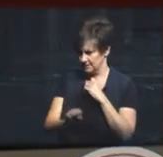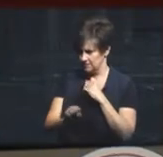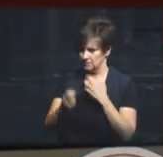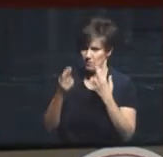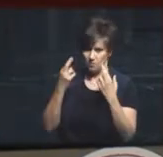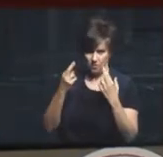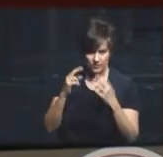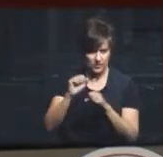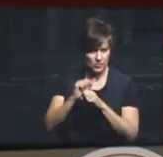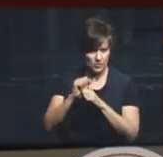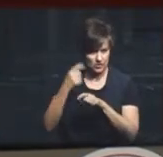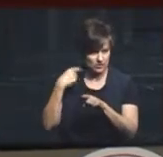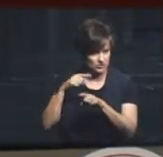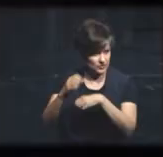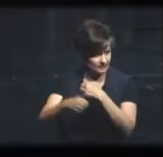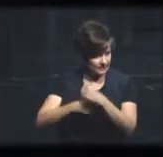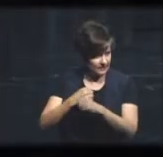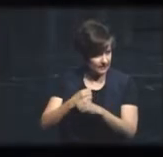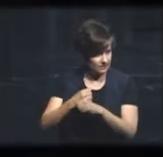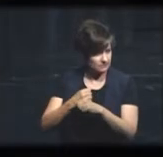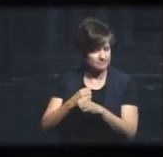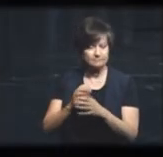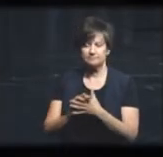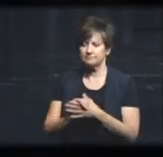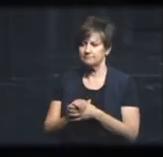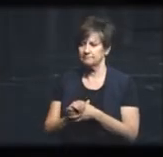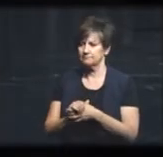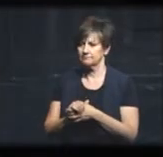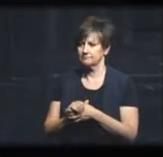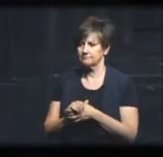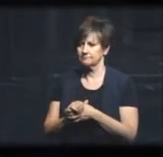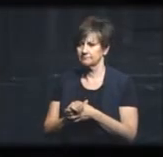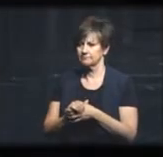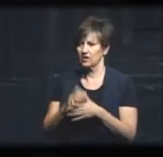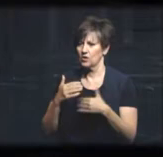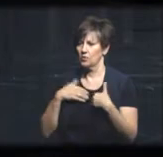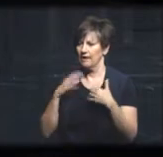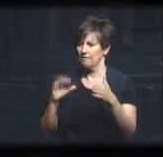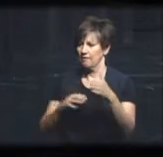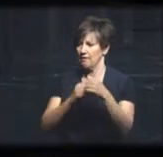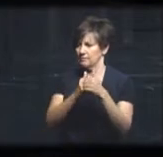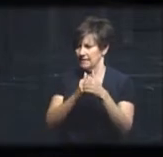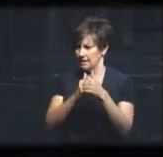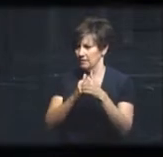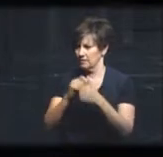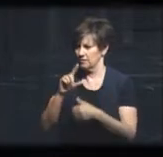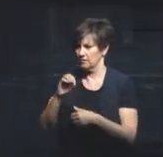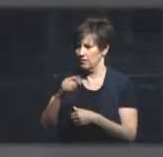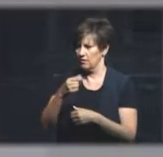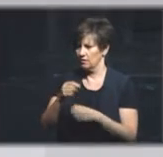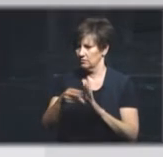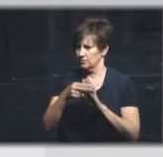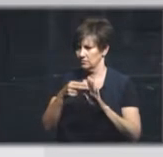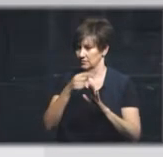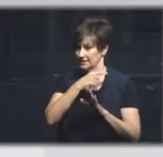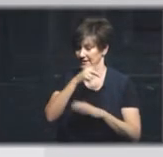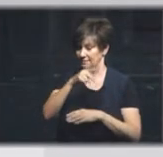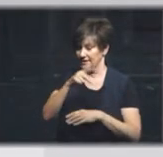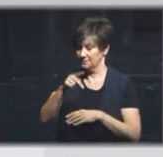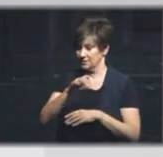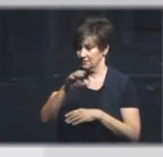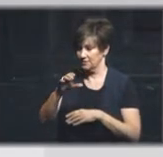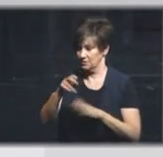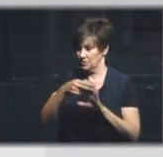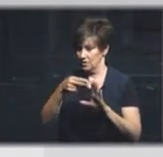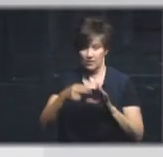hopefully working throughout the year on some ideas from them. We have an updated logo. This is the Pikes Peak Community